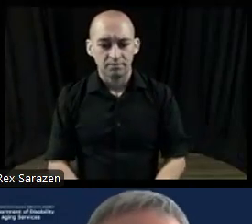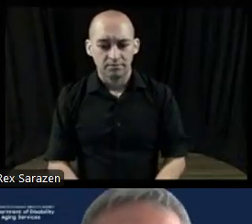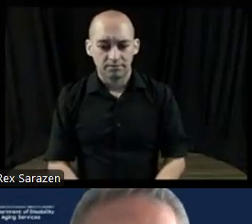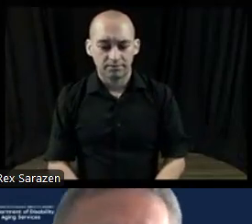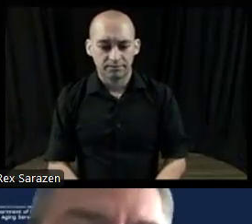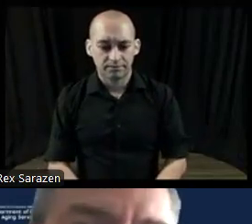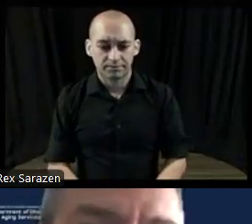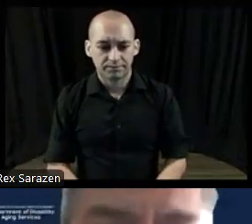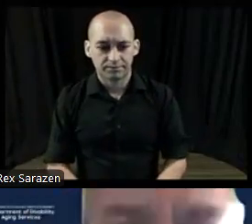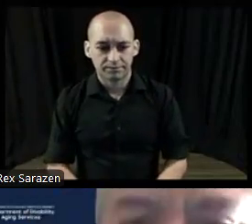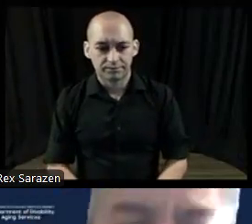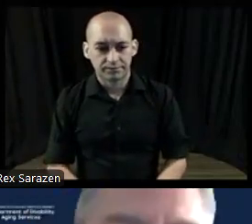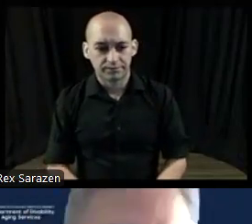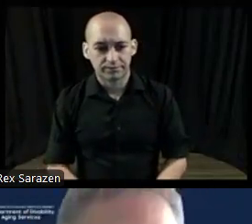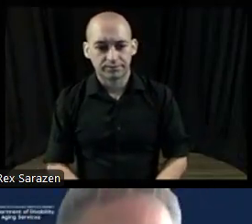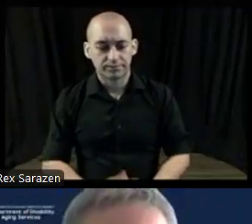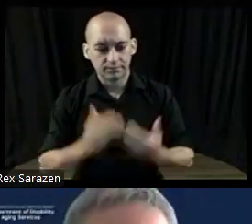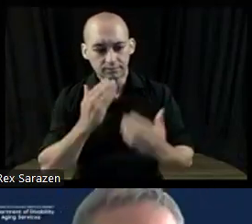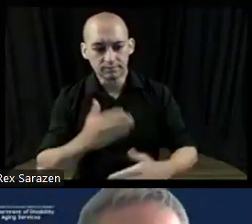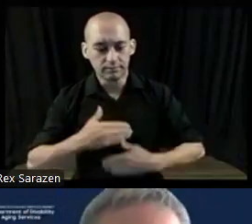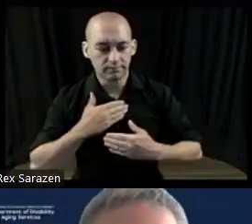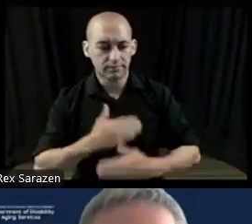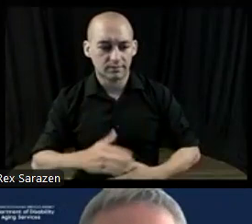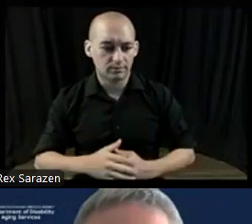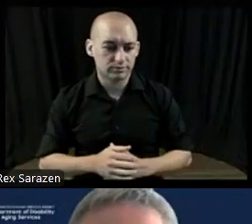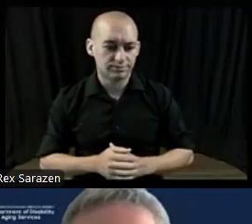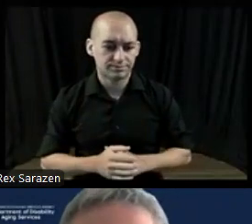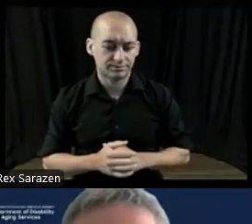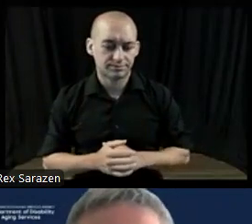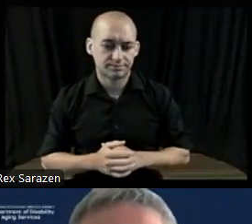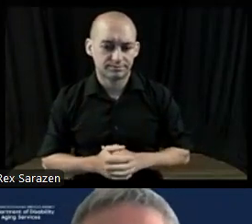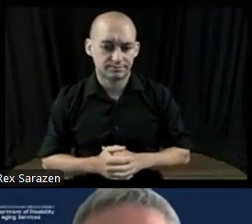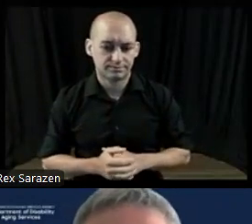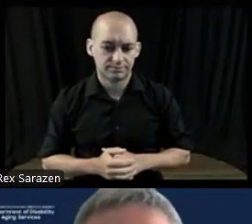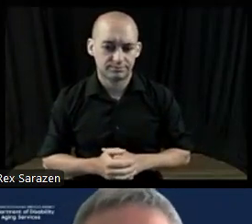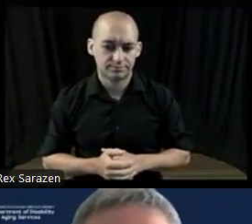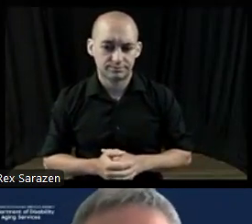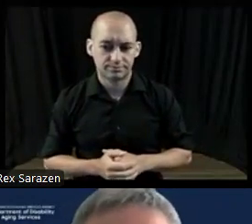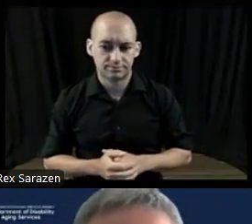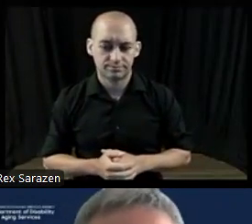Thank you. We really appreciate it. Jason.